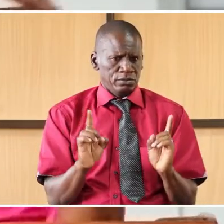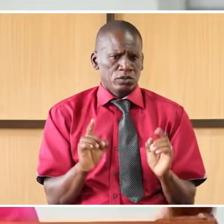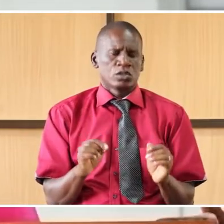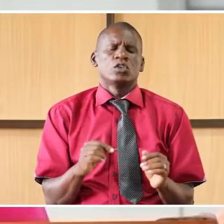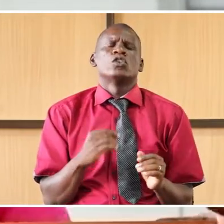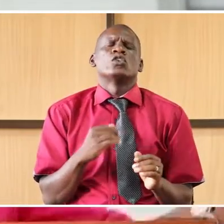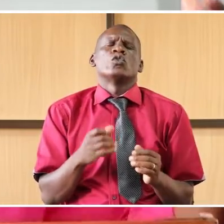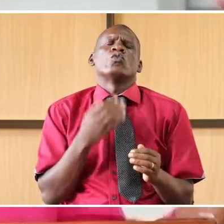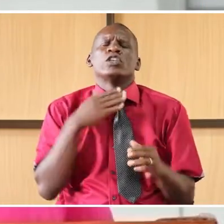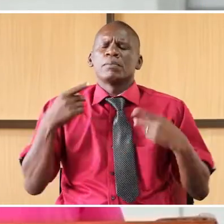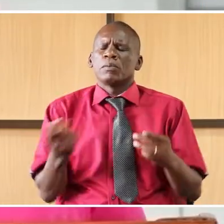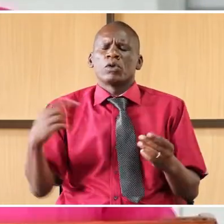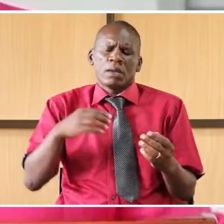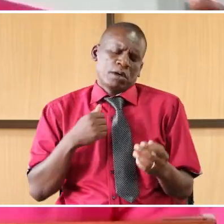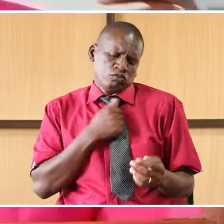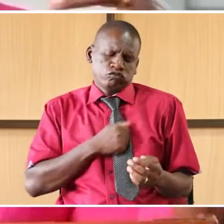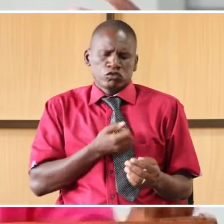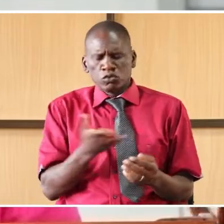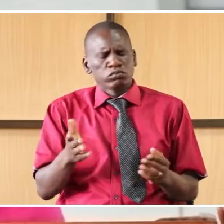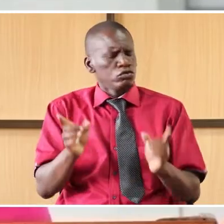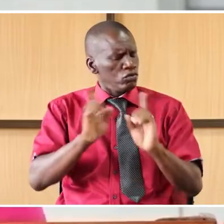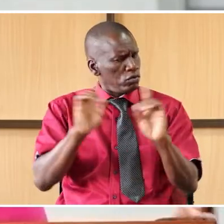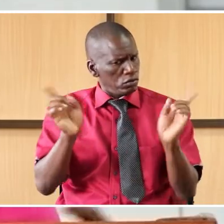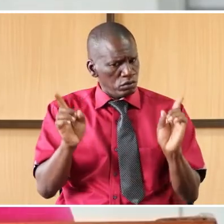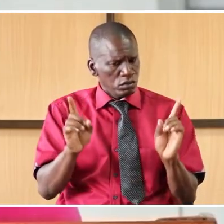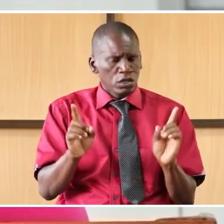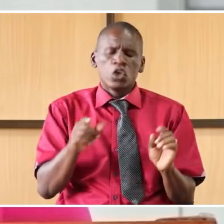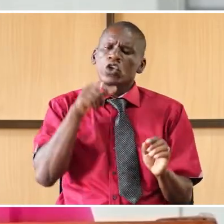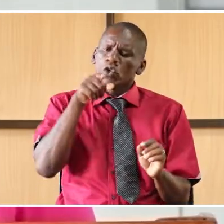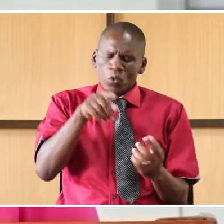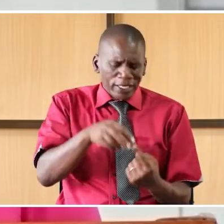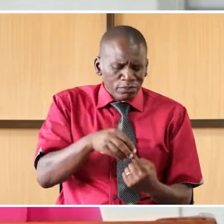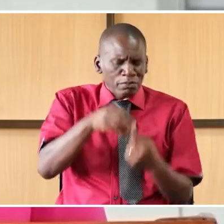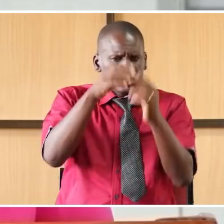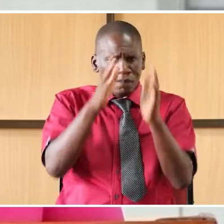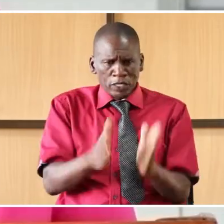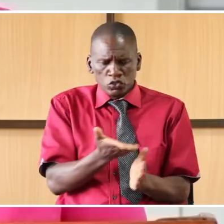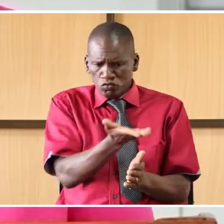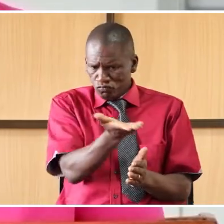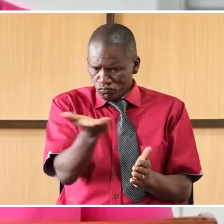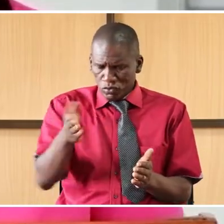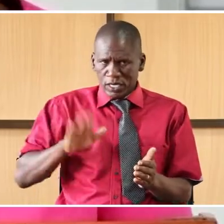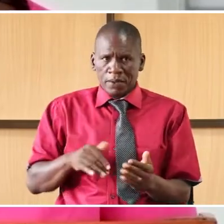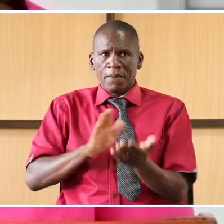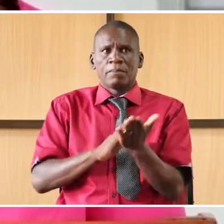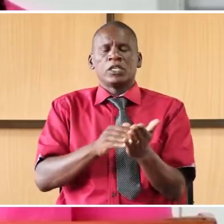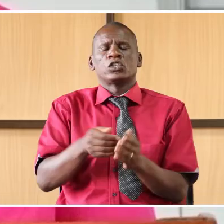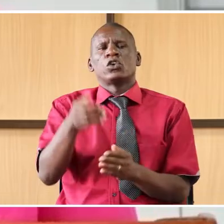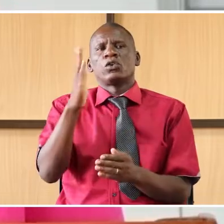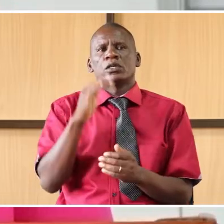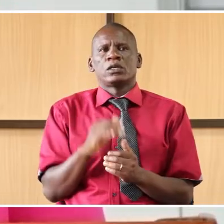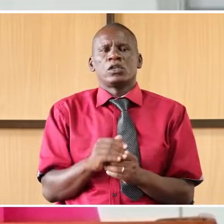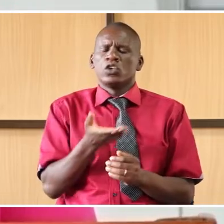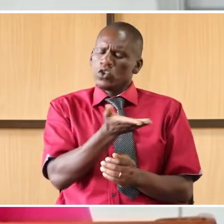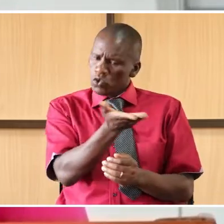and wanting people to come and pity you and to pamper you, because you are a special person. Praise God,